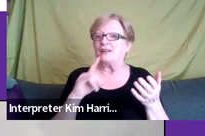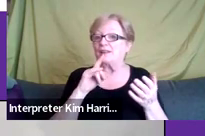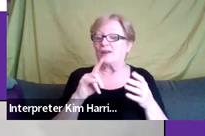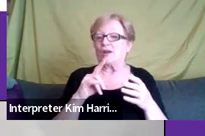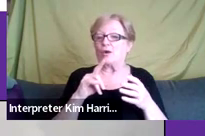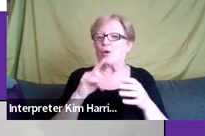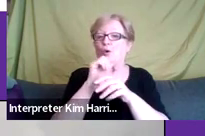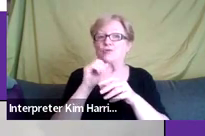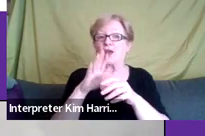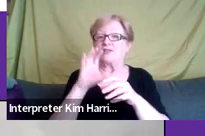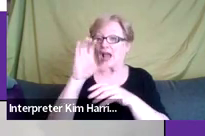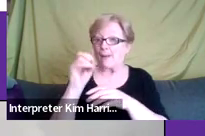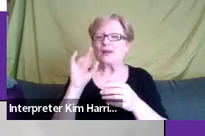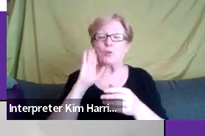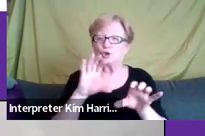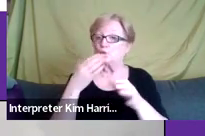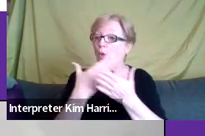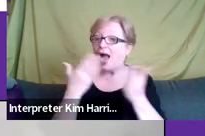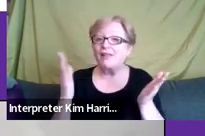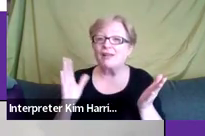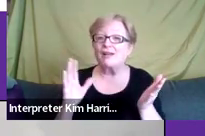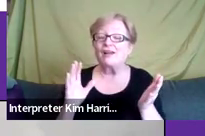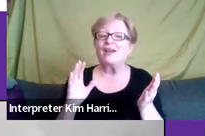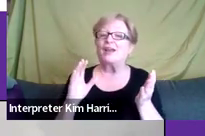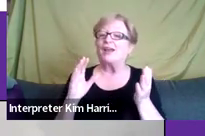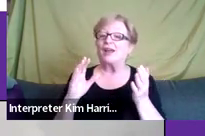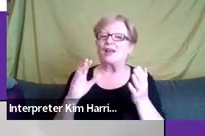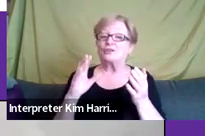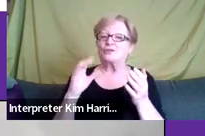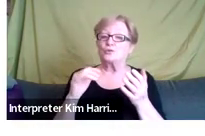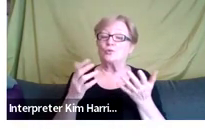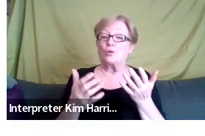for companies to be inclusive.